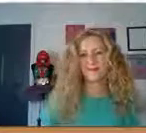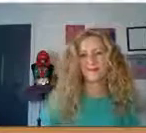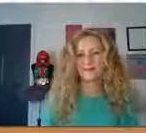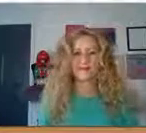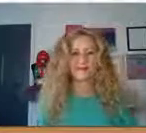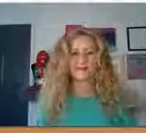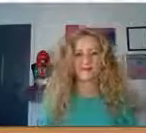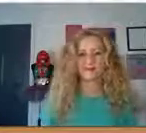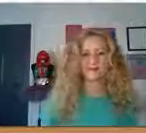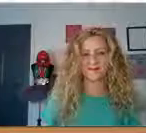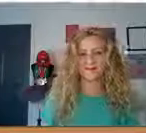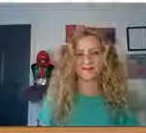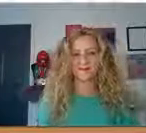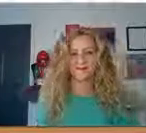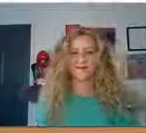Jesus.